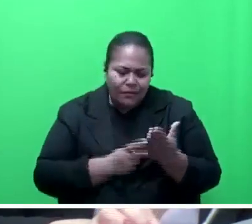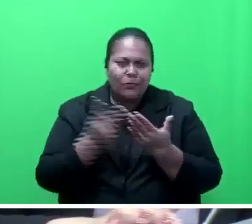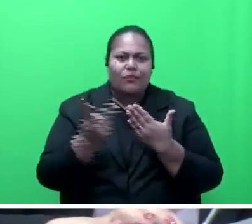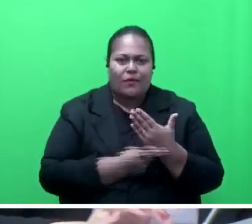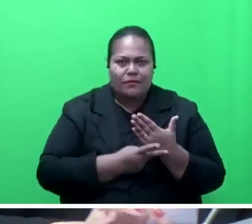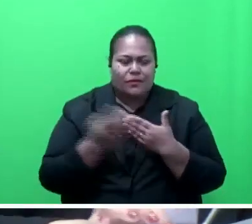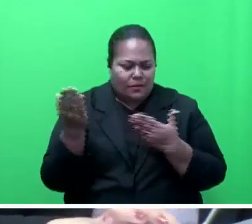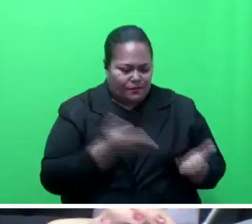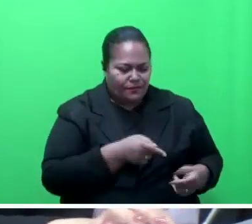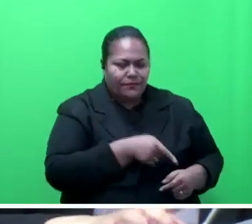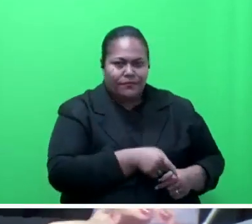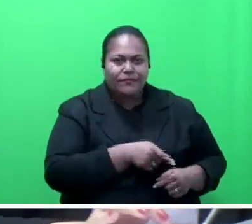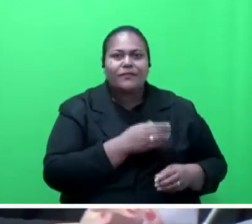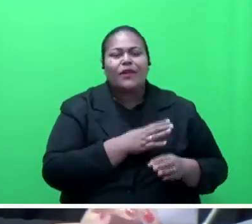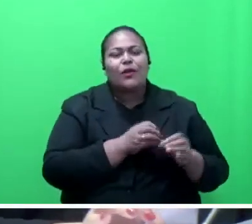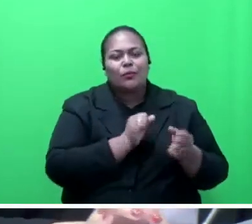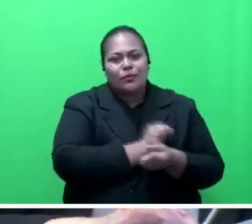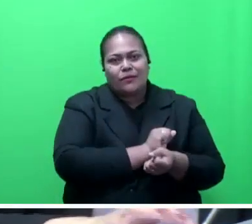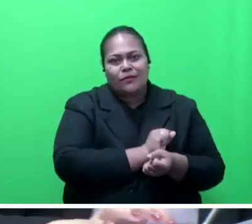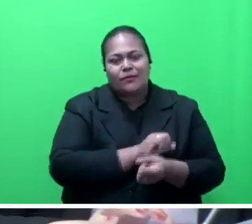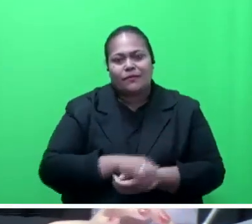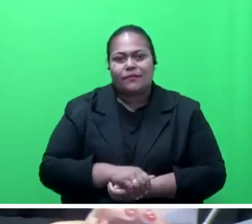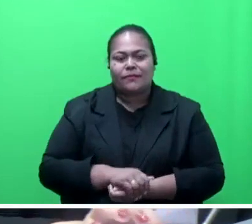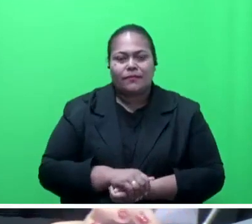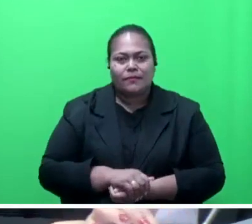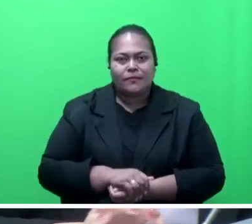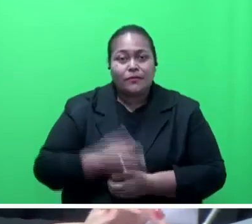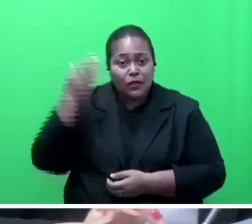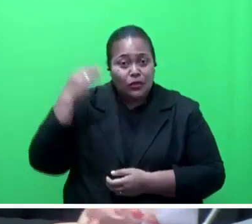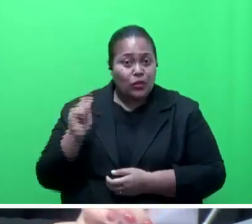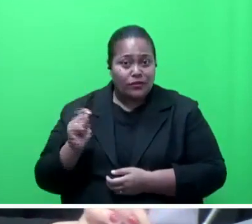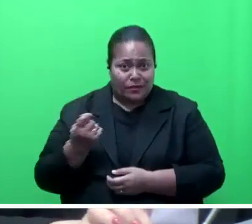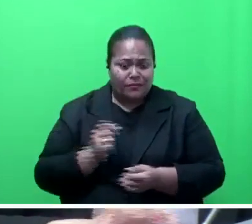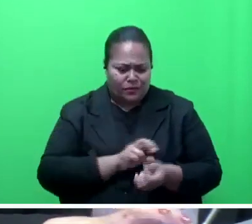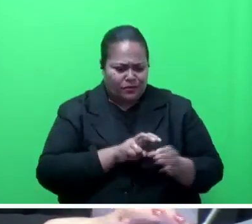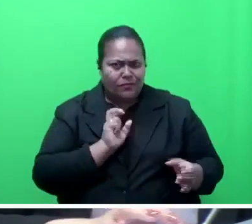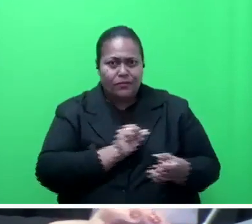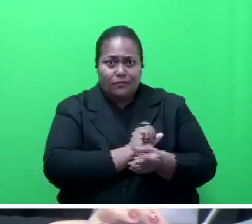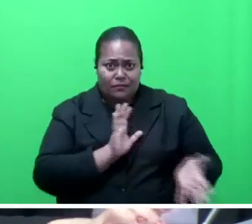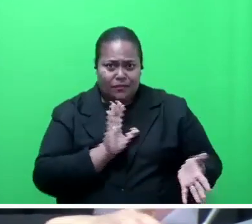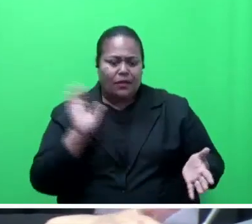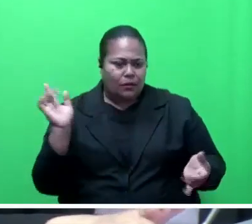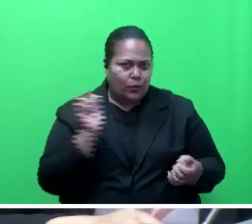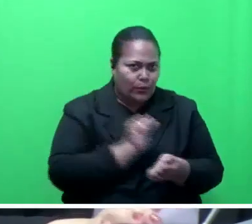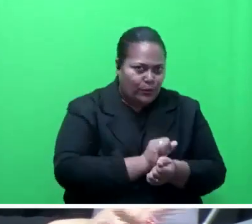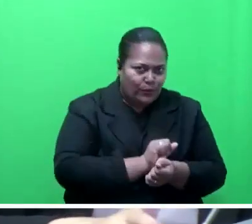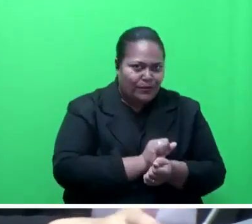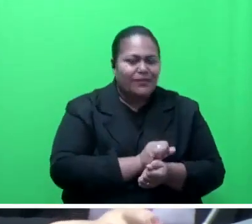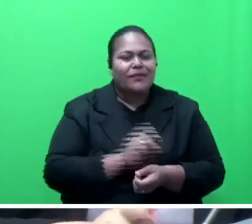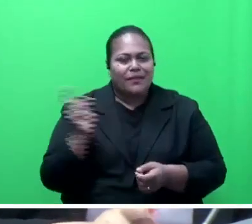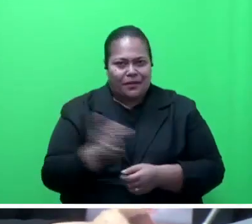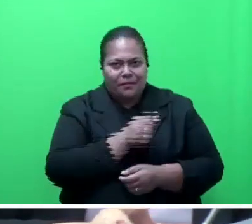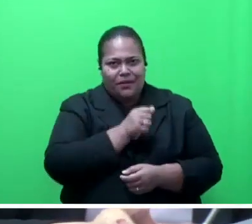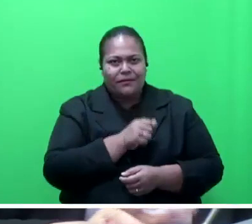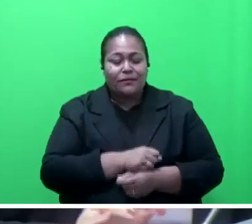available. Similarly, sir, for example, in schemes for short-term release, it does also say, the Commissioner may approve the short-term release